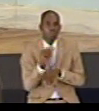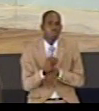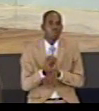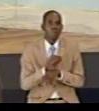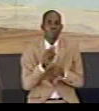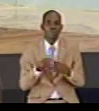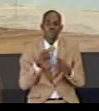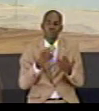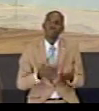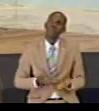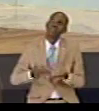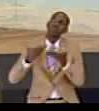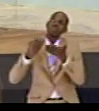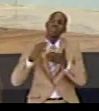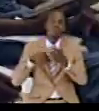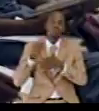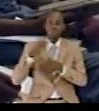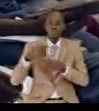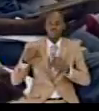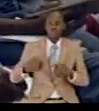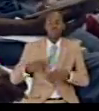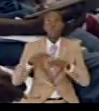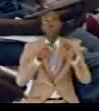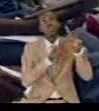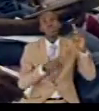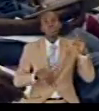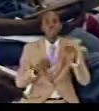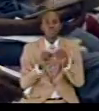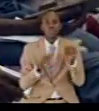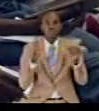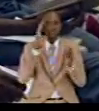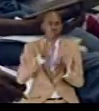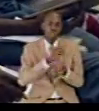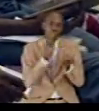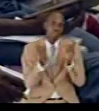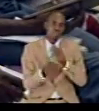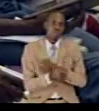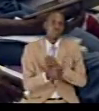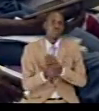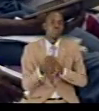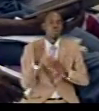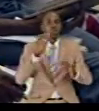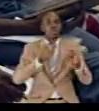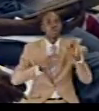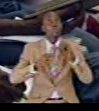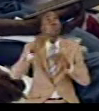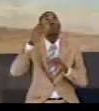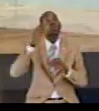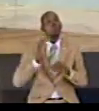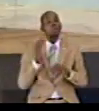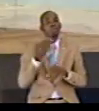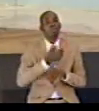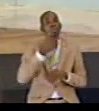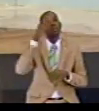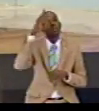soul, everything will turn around. Oh, our God, wilt thou not judge